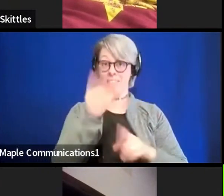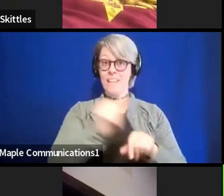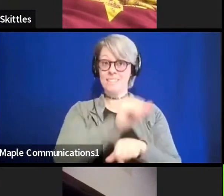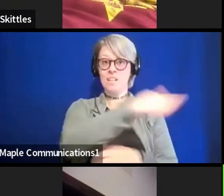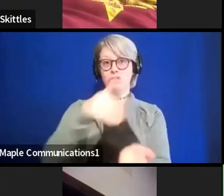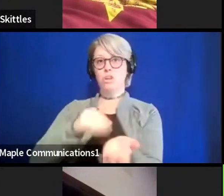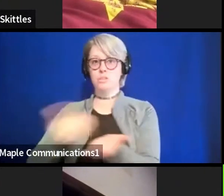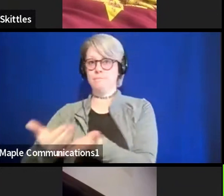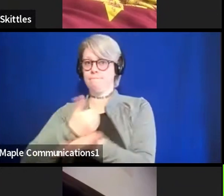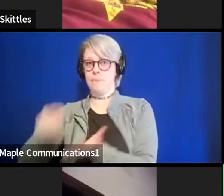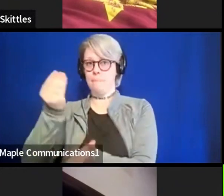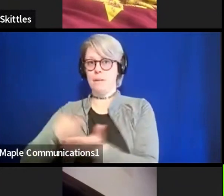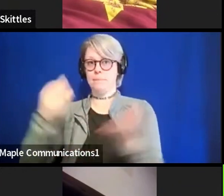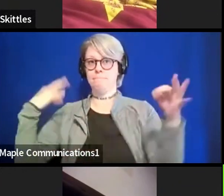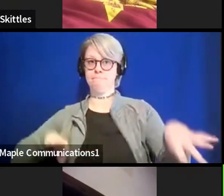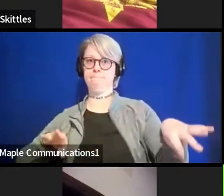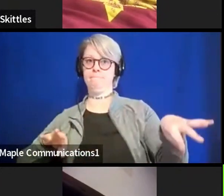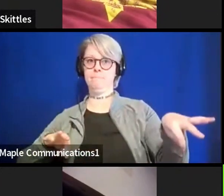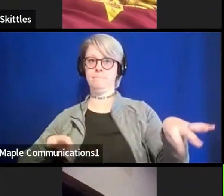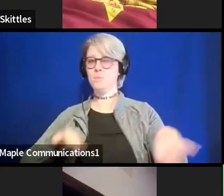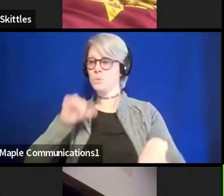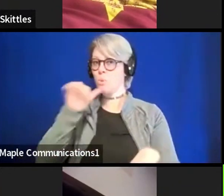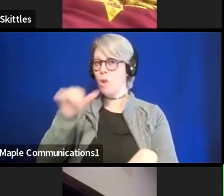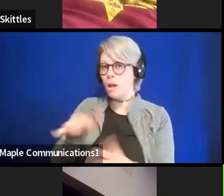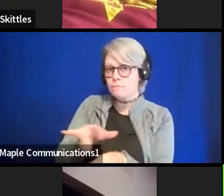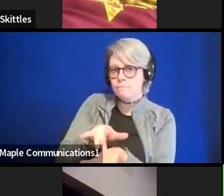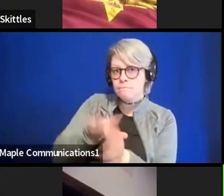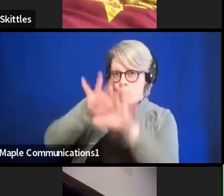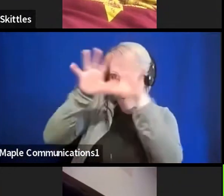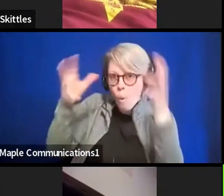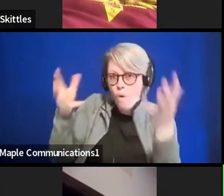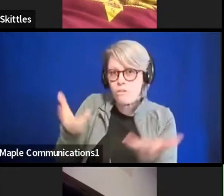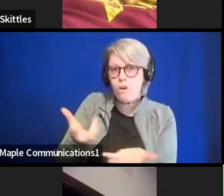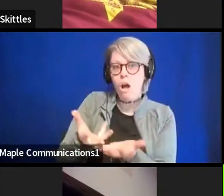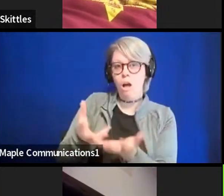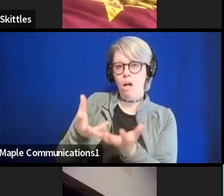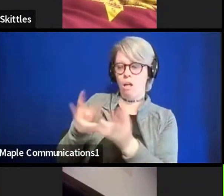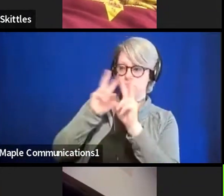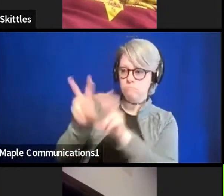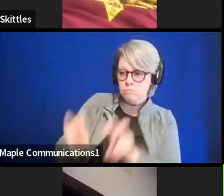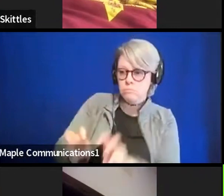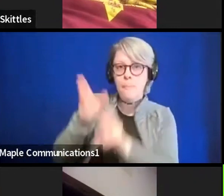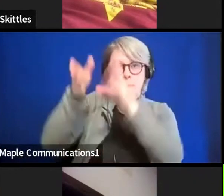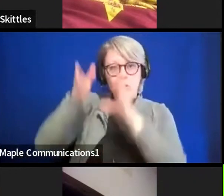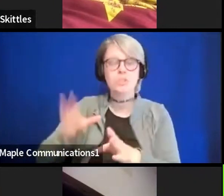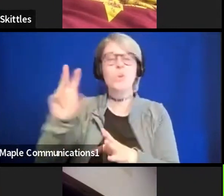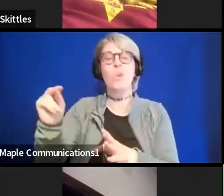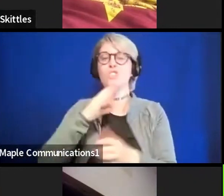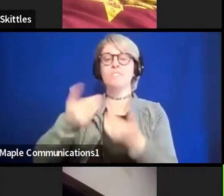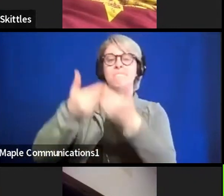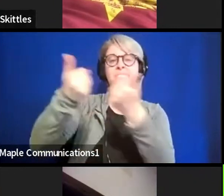So rather than treat the individual as a whole, as Indigenous people, we believe you're just treating, again, you're pooling them together like